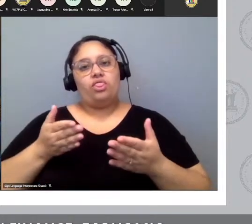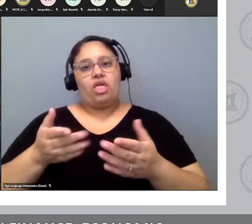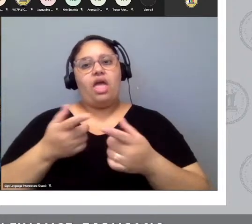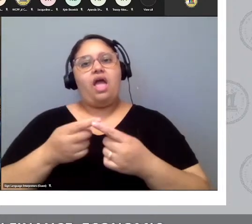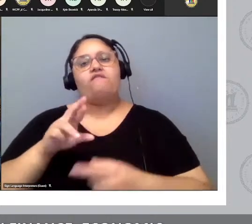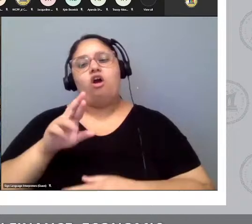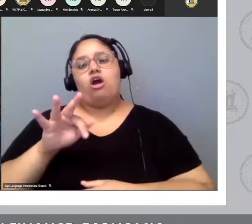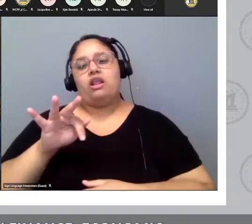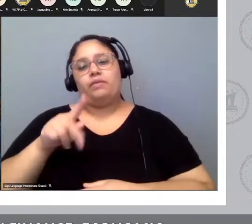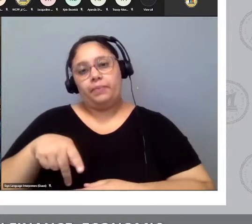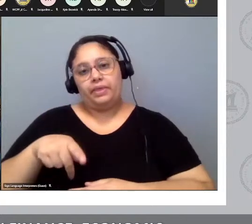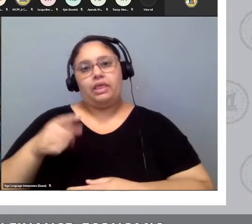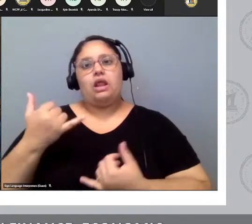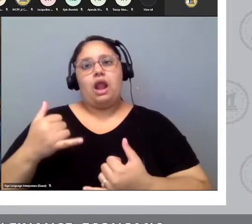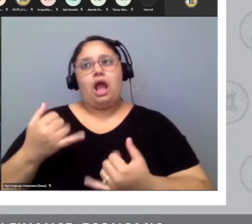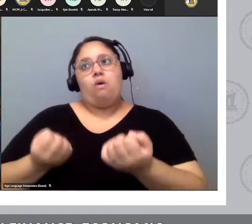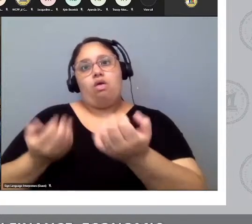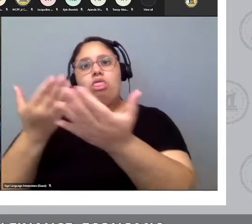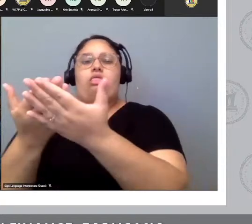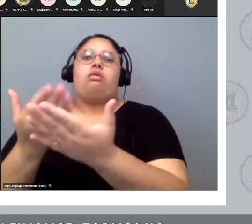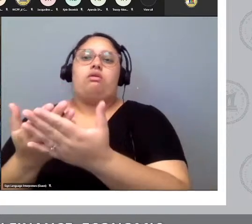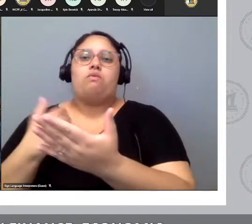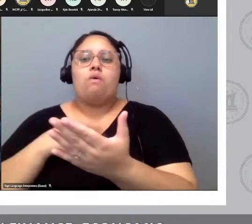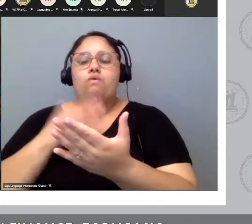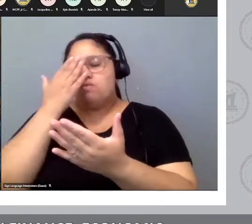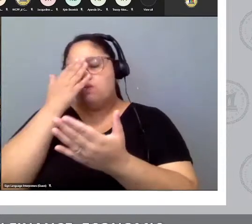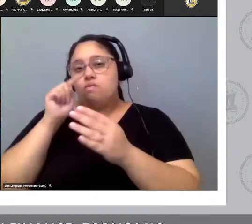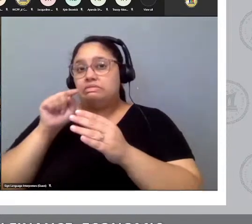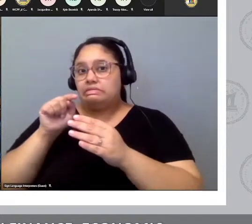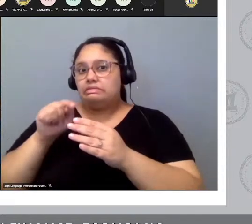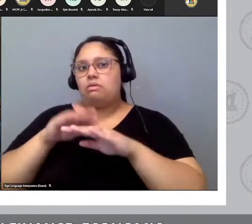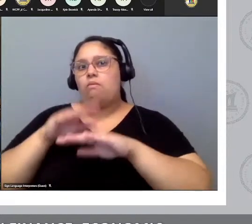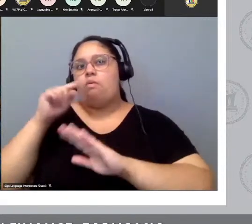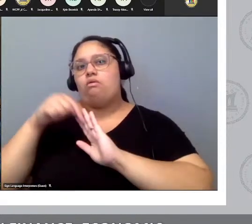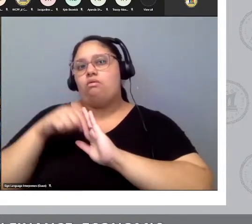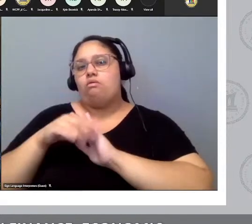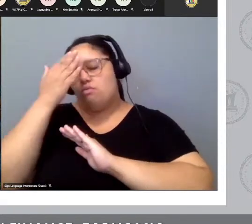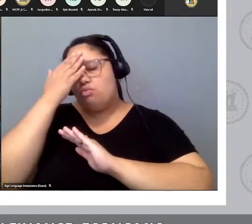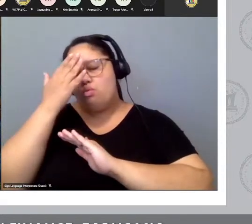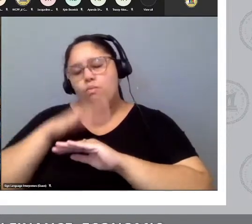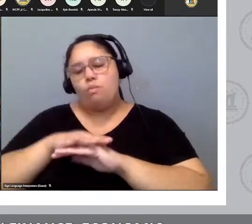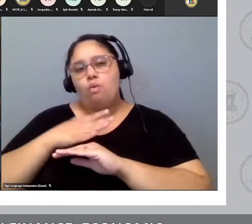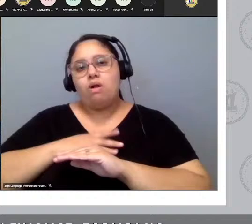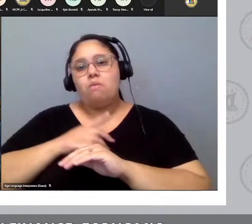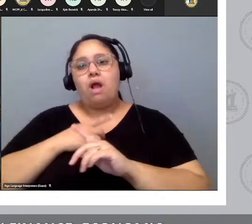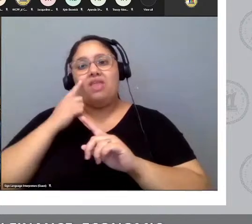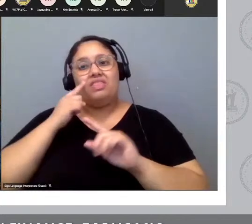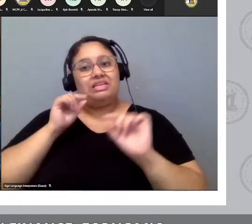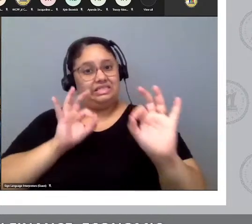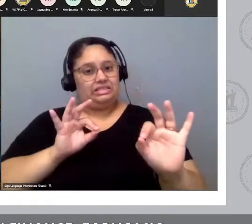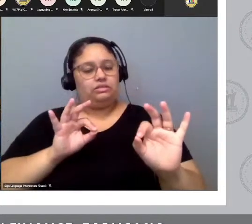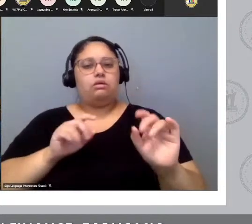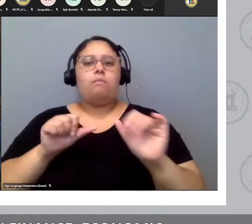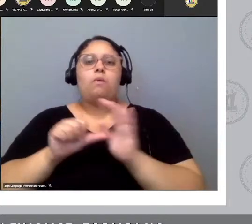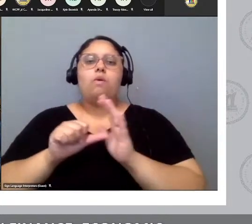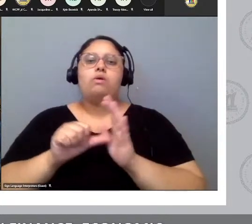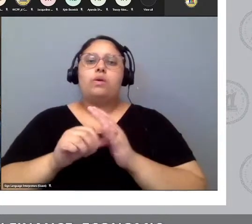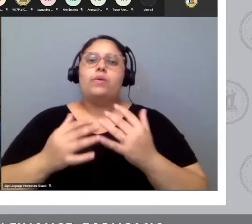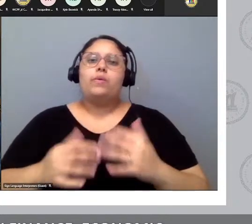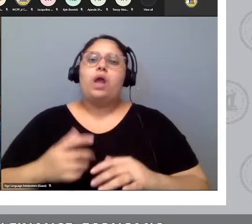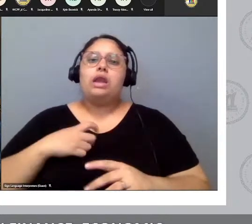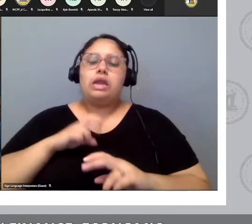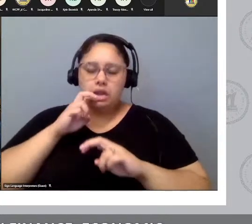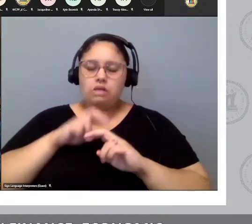RFP that is out I'm just interested in that because I think this is one also area that for me is very important in